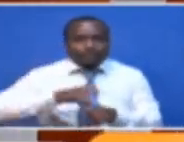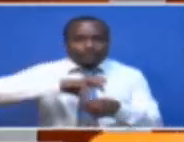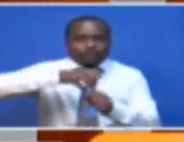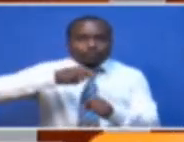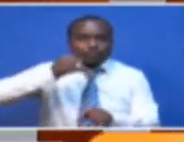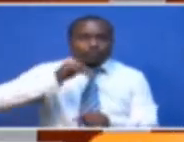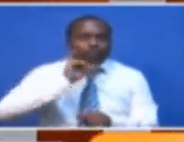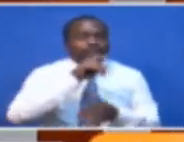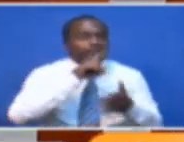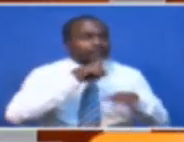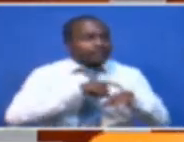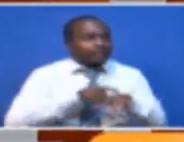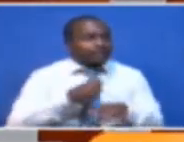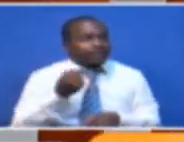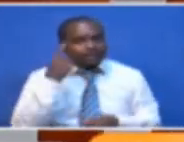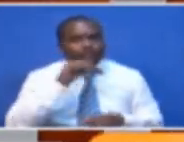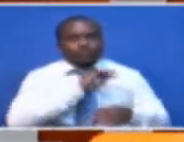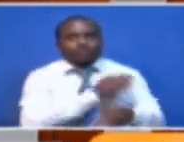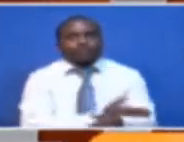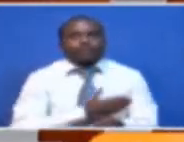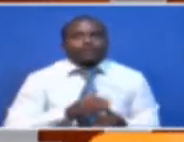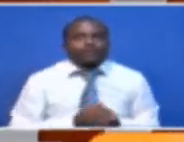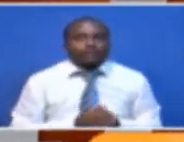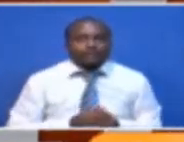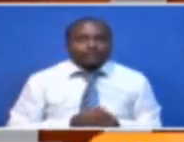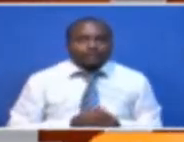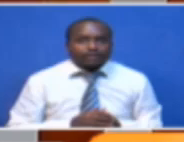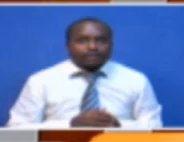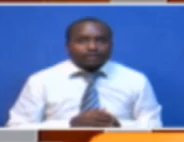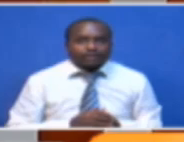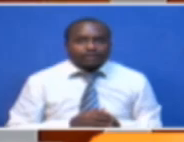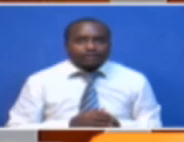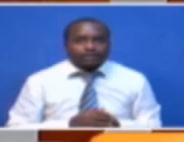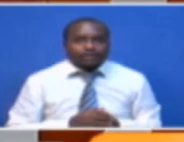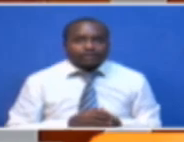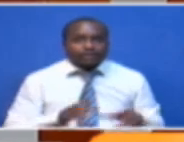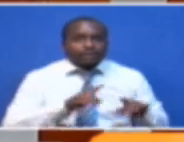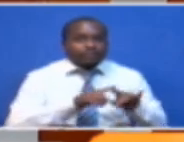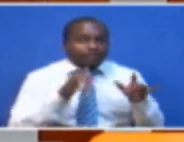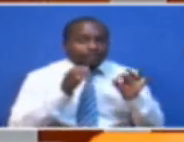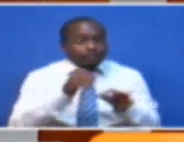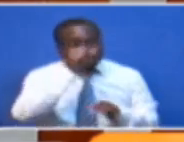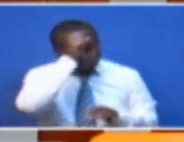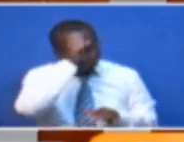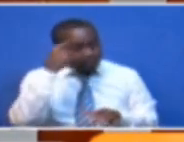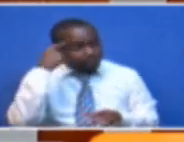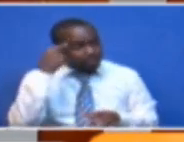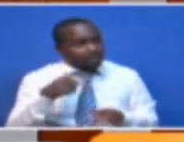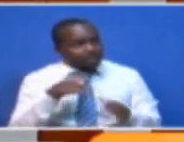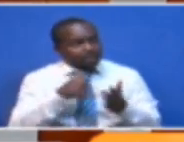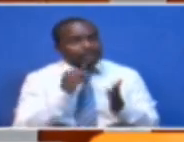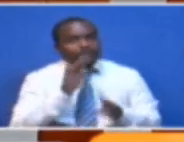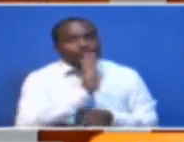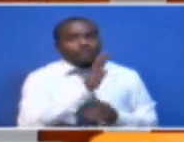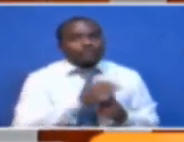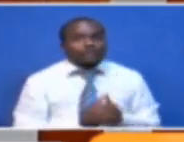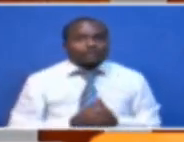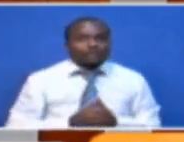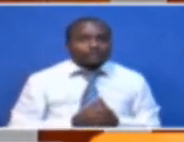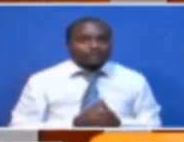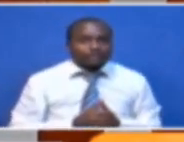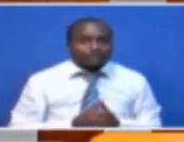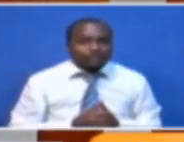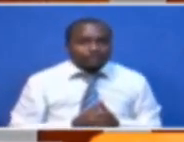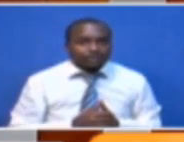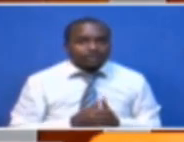But again, if you are an idiot, you think it is your power. Yeah. It is called borrowed